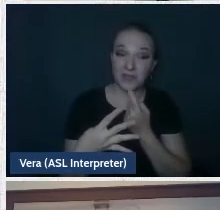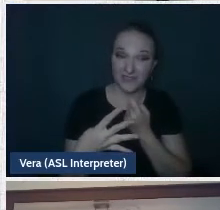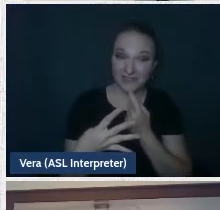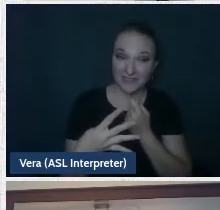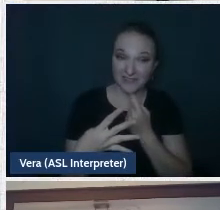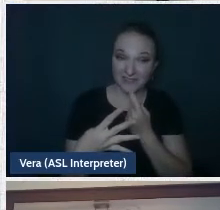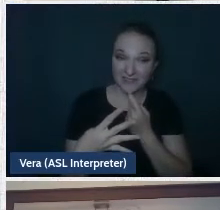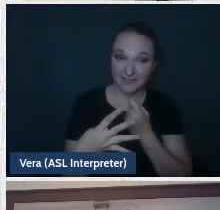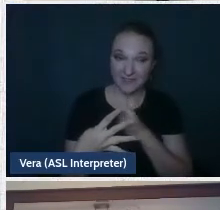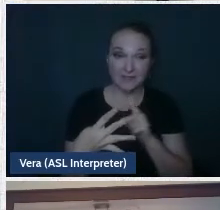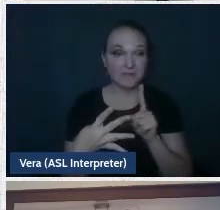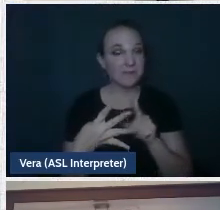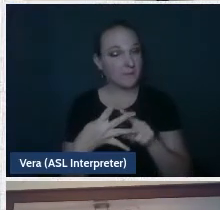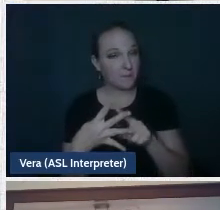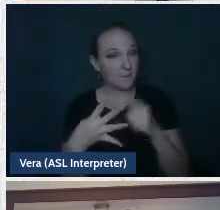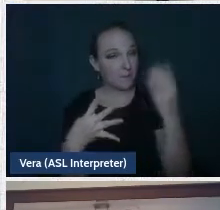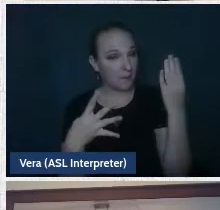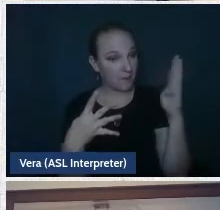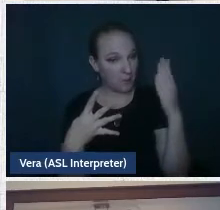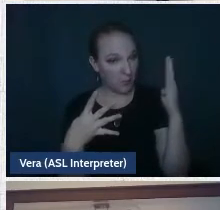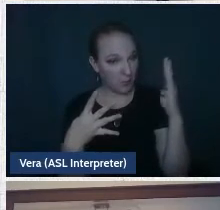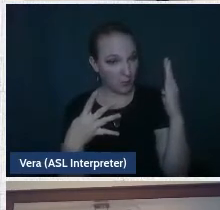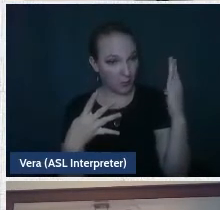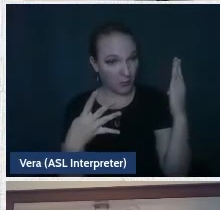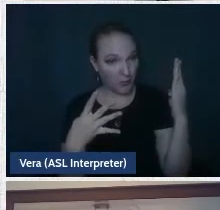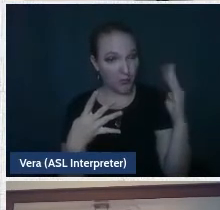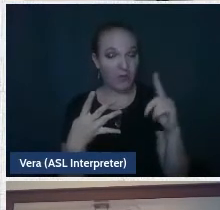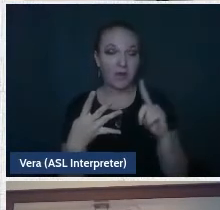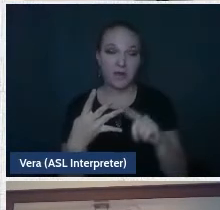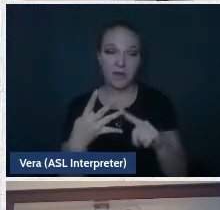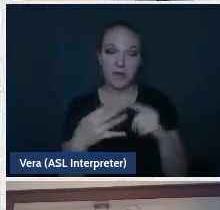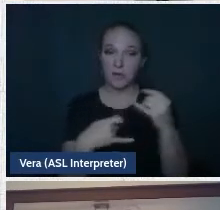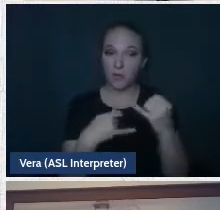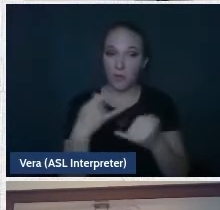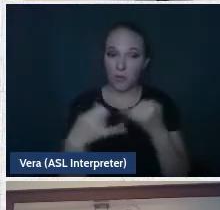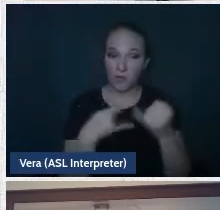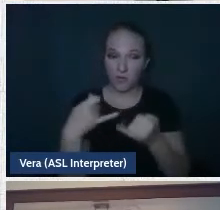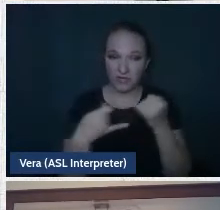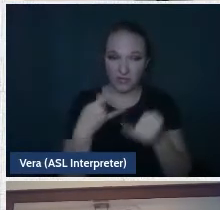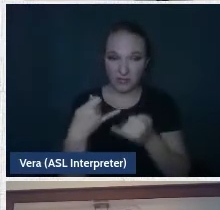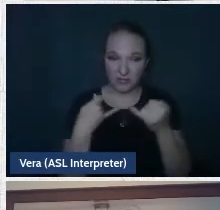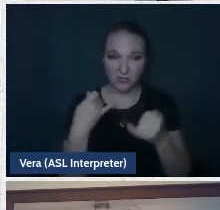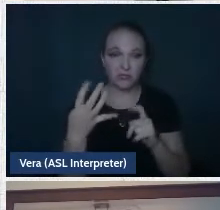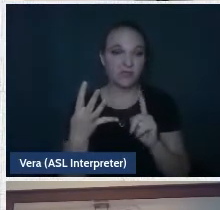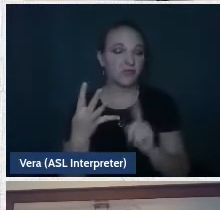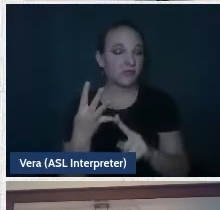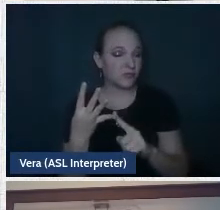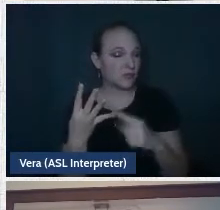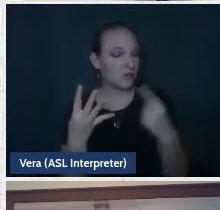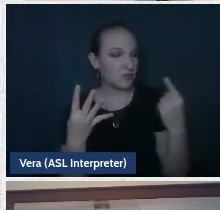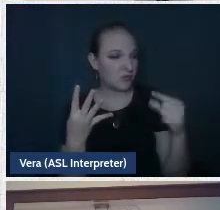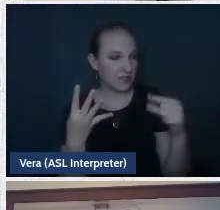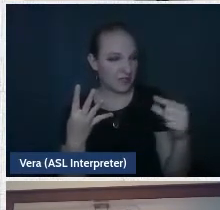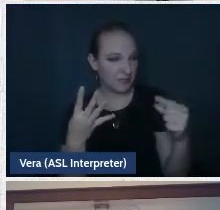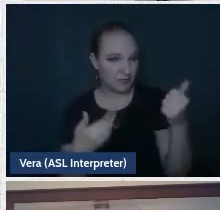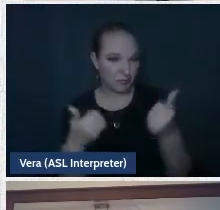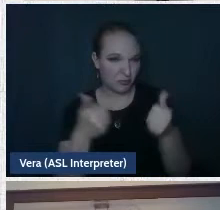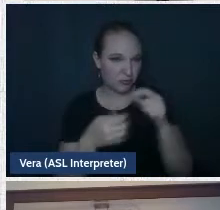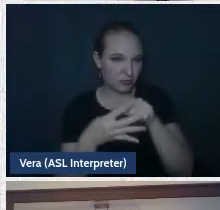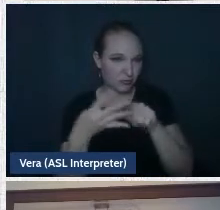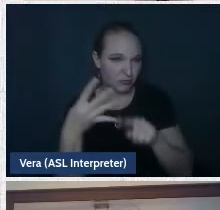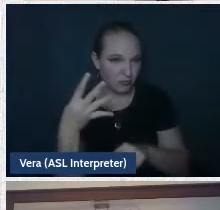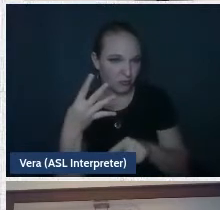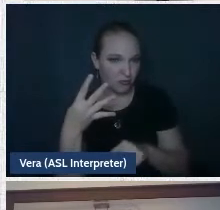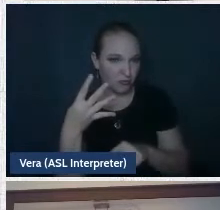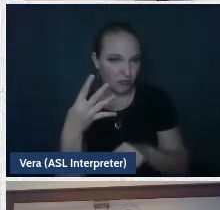engineering, electrical and computer engineering innovation stream, geological engineering, certificate in mining technology? Now,